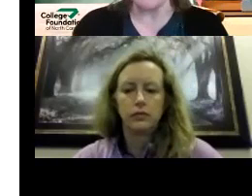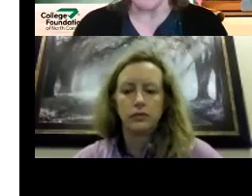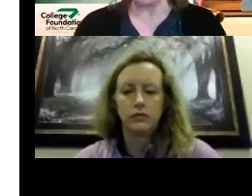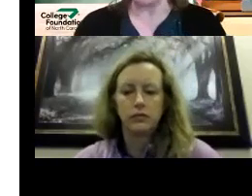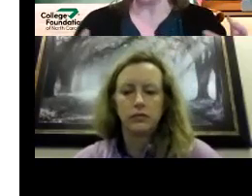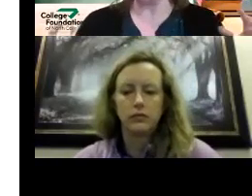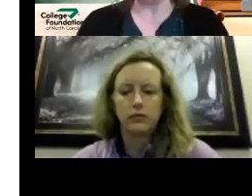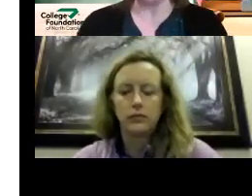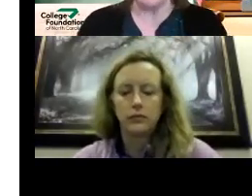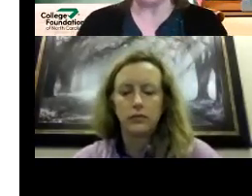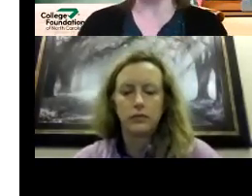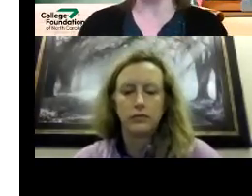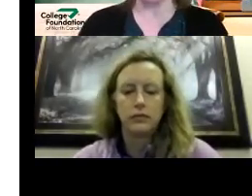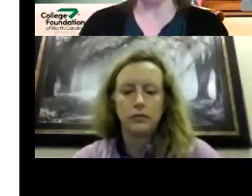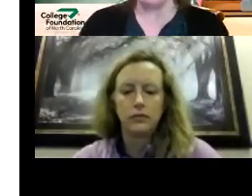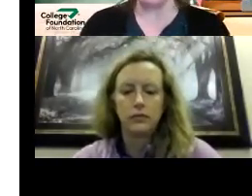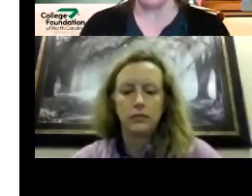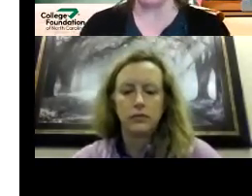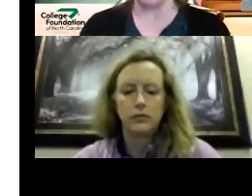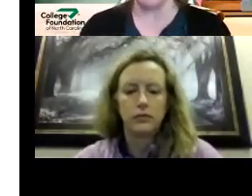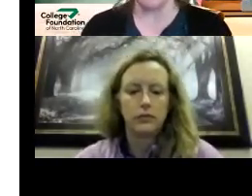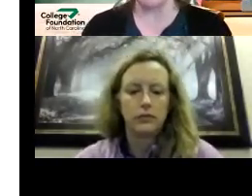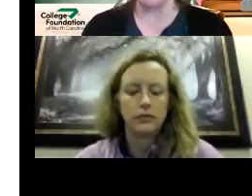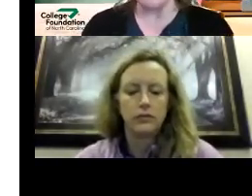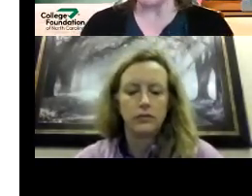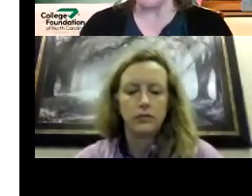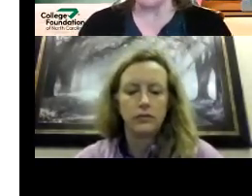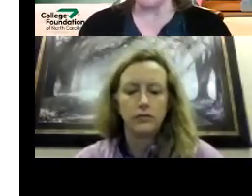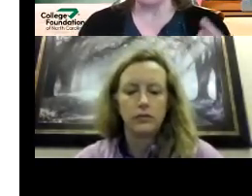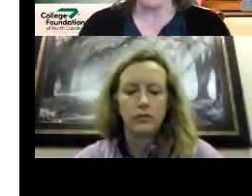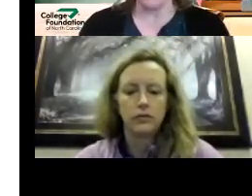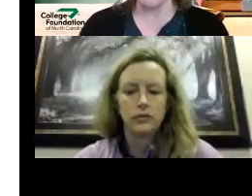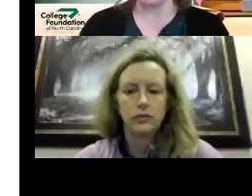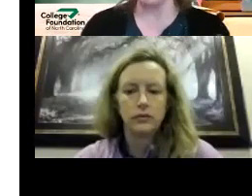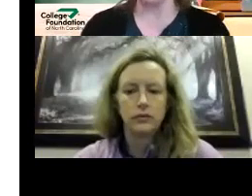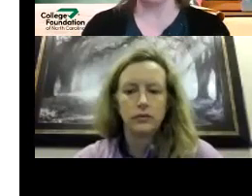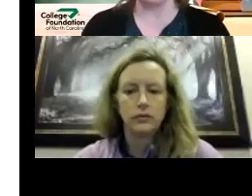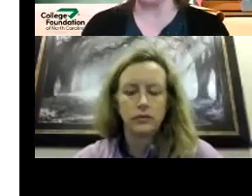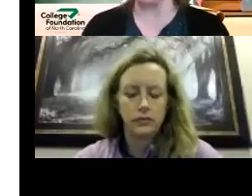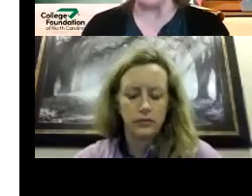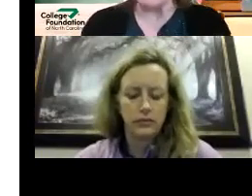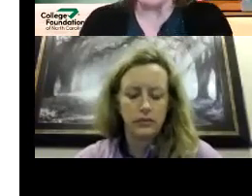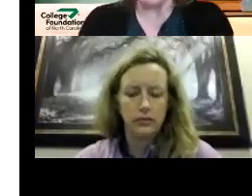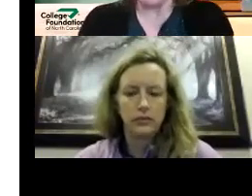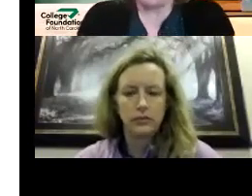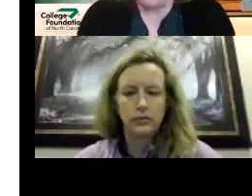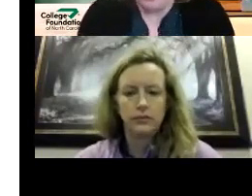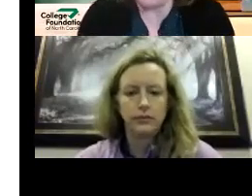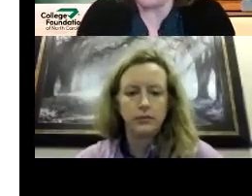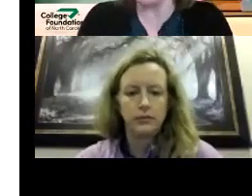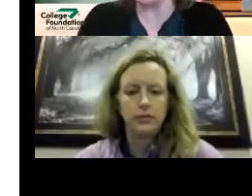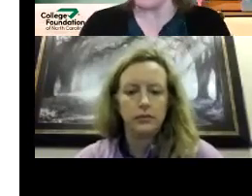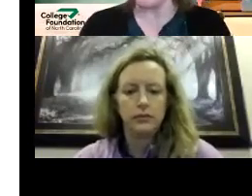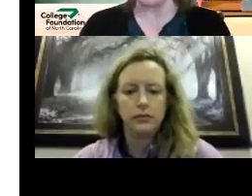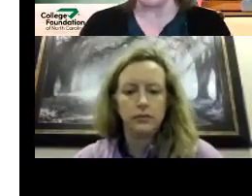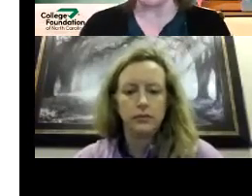costs. And you can receive aid from so many different sources. So of course, we talk about FAFSA being the